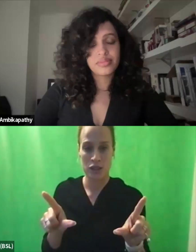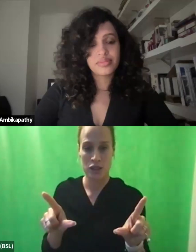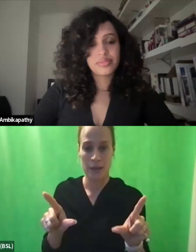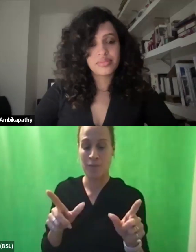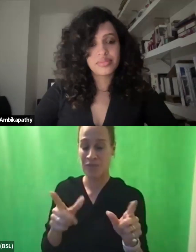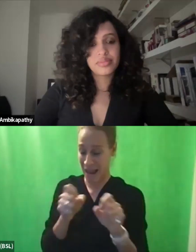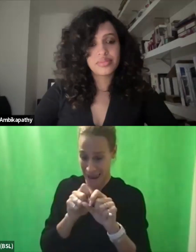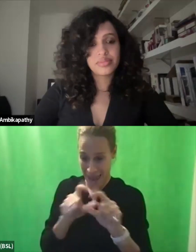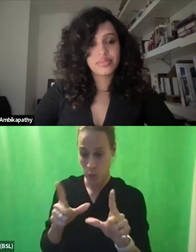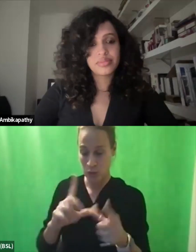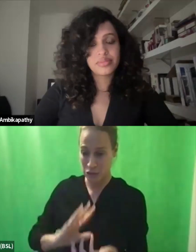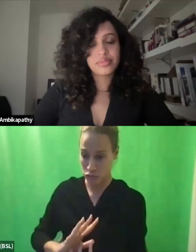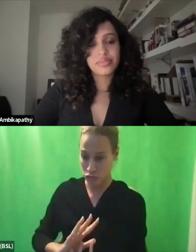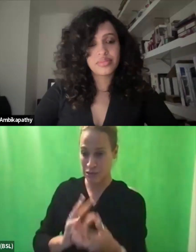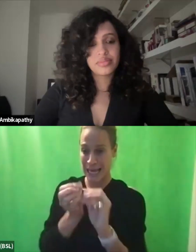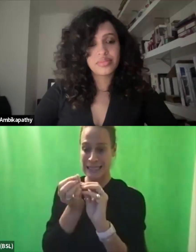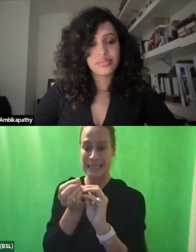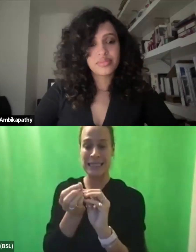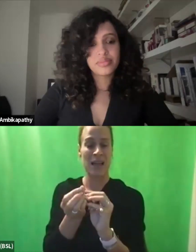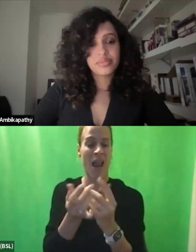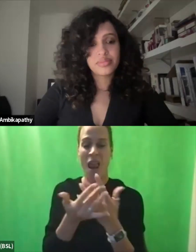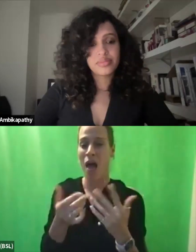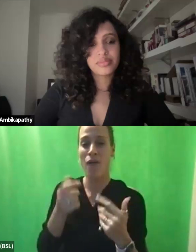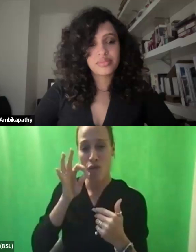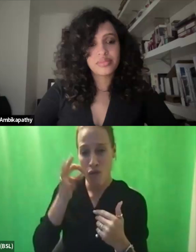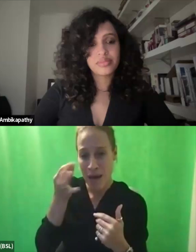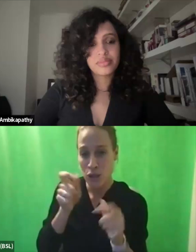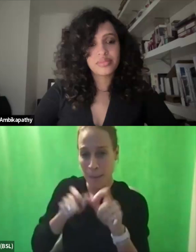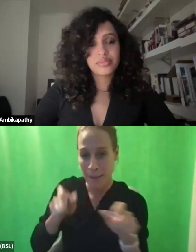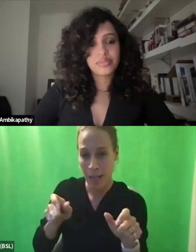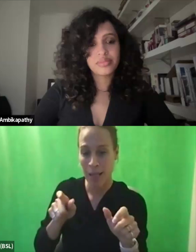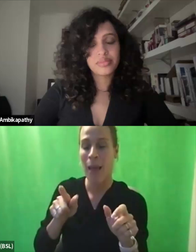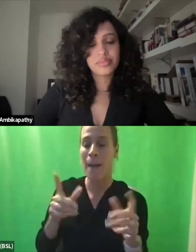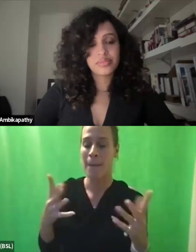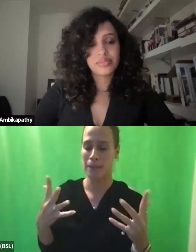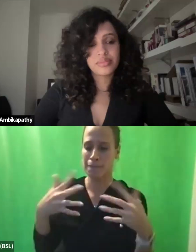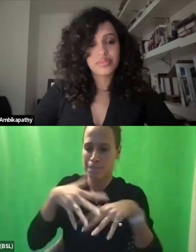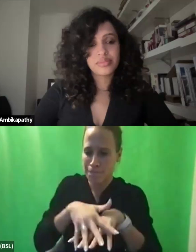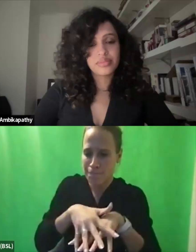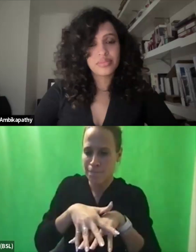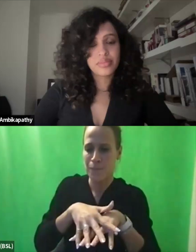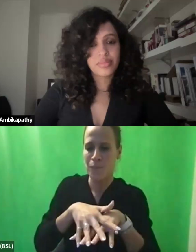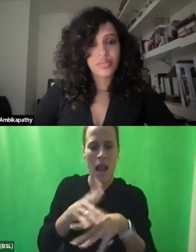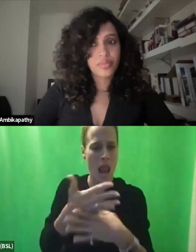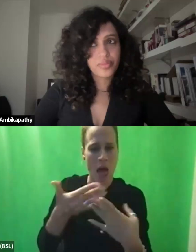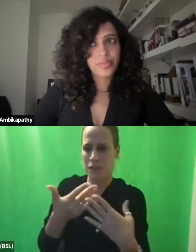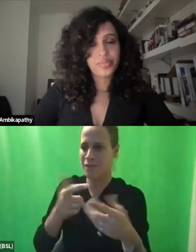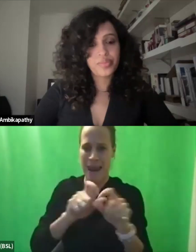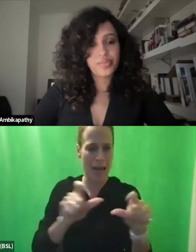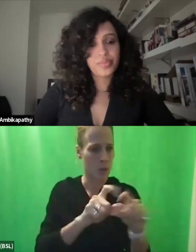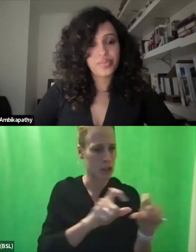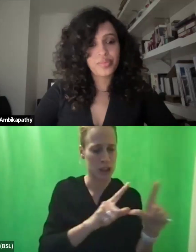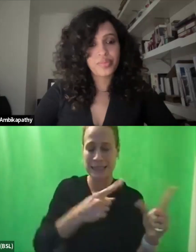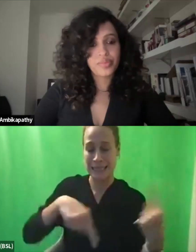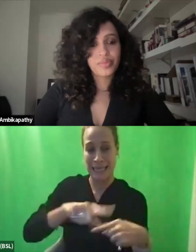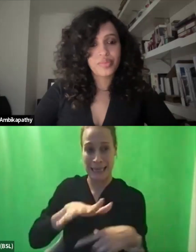is composed of a lot of French, but which is a meeting point for the many languages that are spoken in the